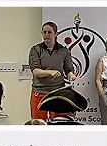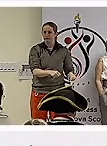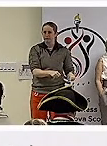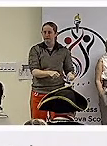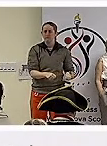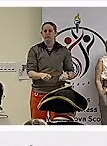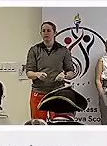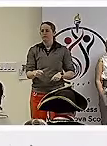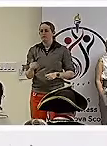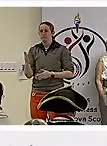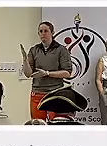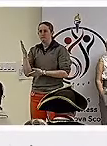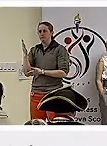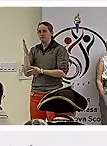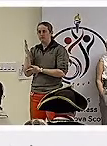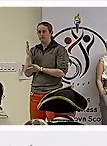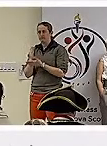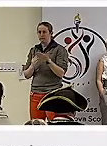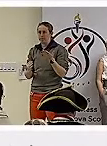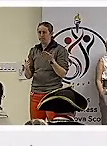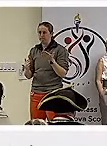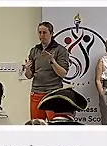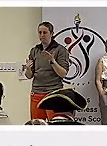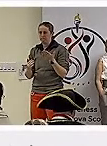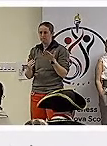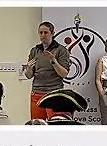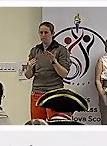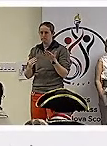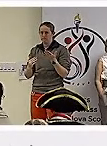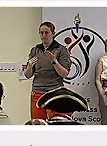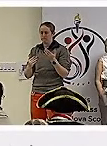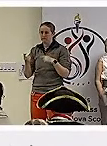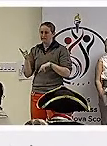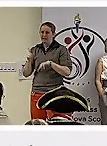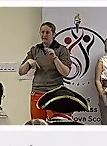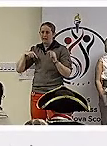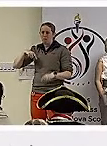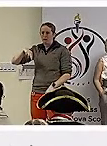talk and some people cannot walk or cannot